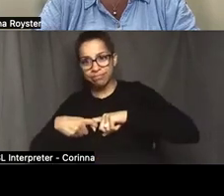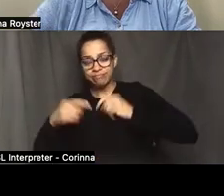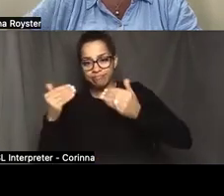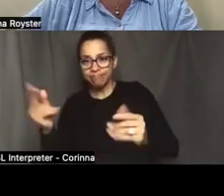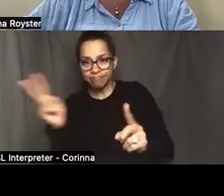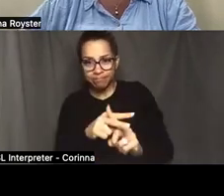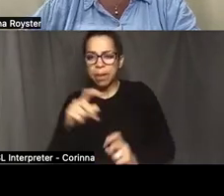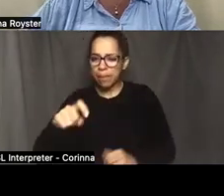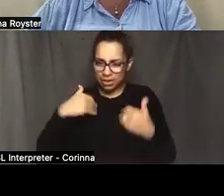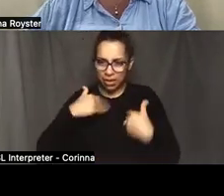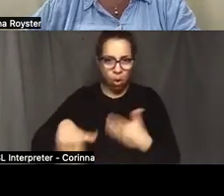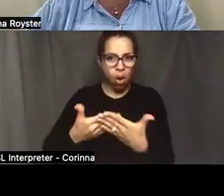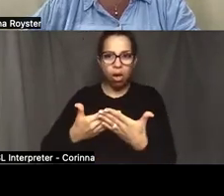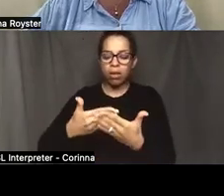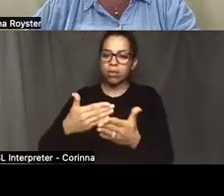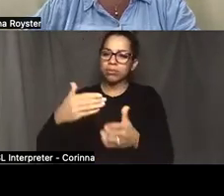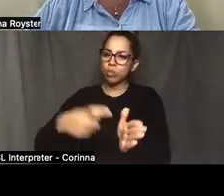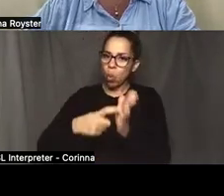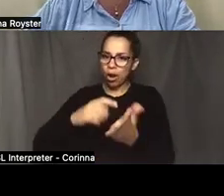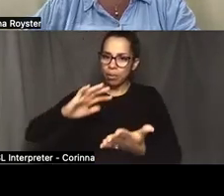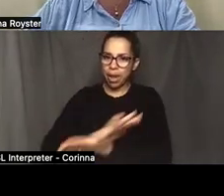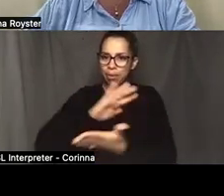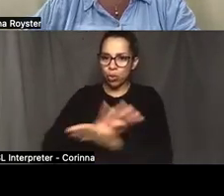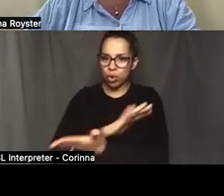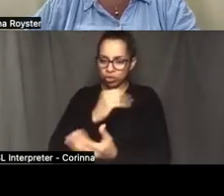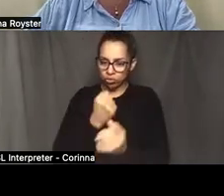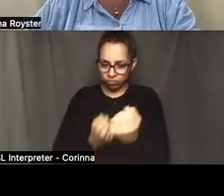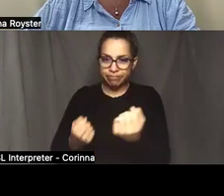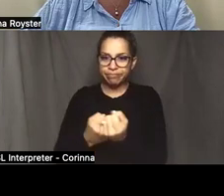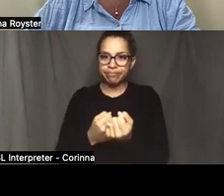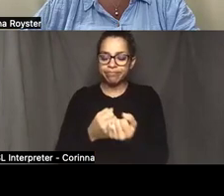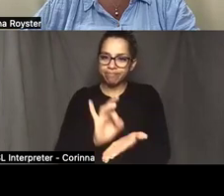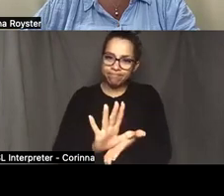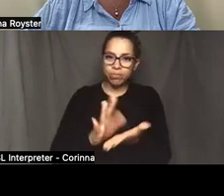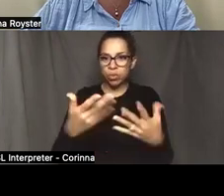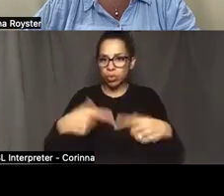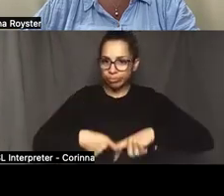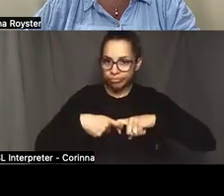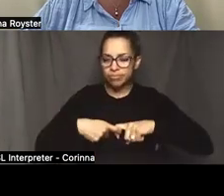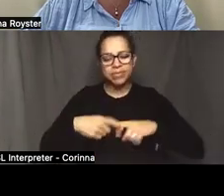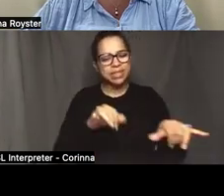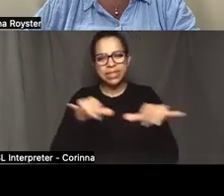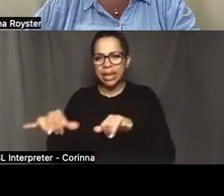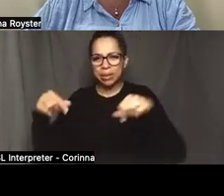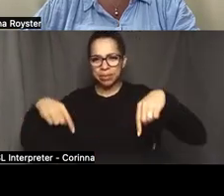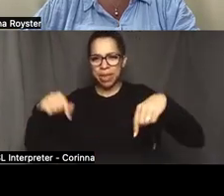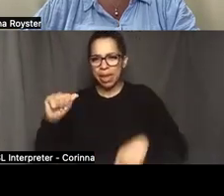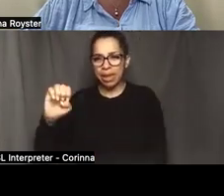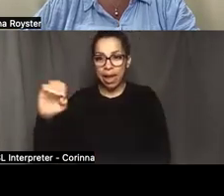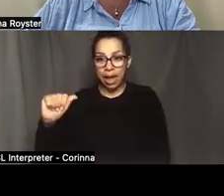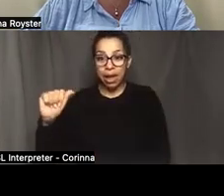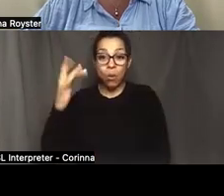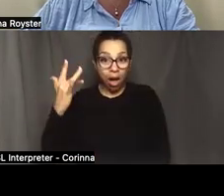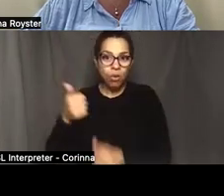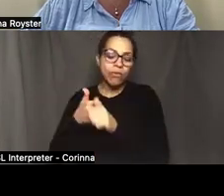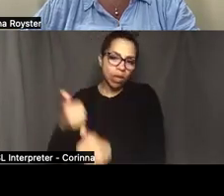paperwork to issue those out. And that's the same case at AEA, because we're all guided by California Ed Code.